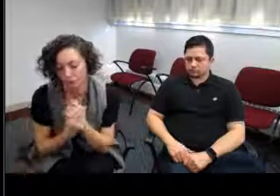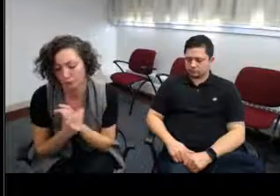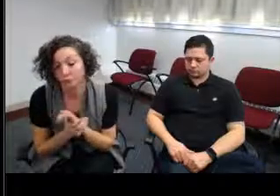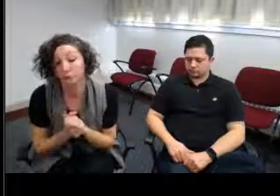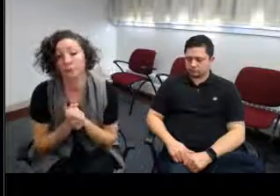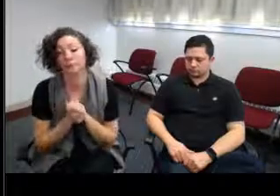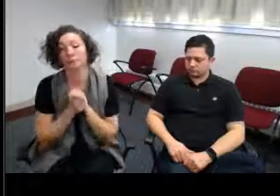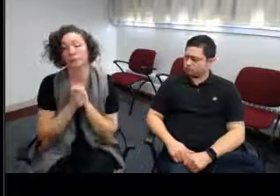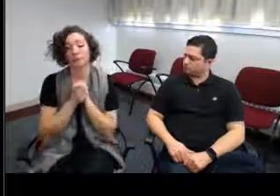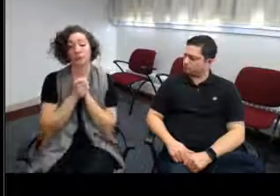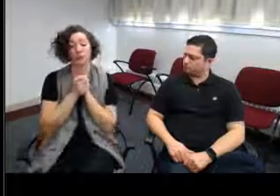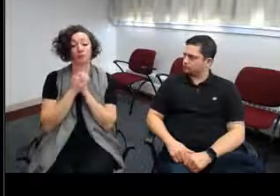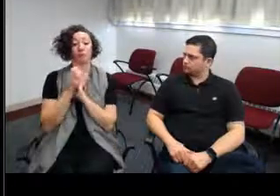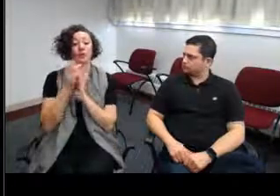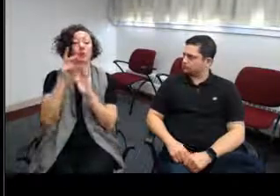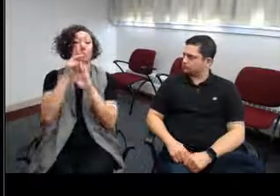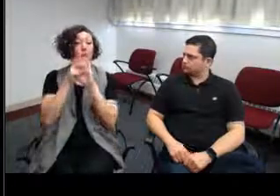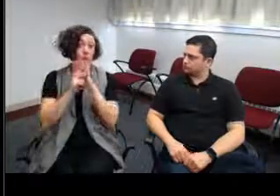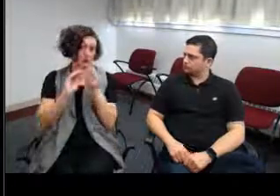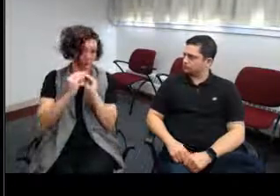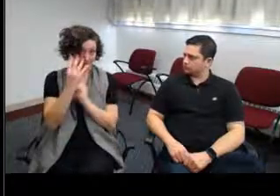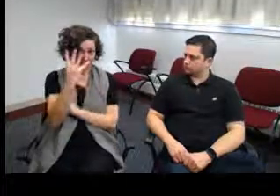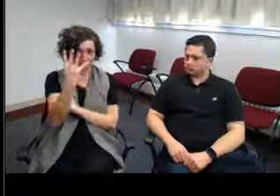and explicit.